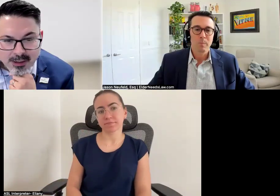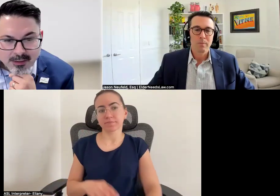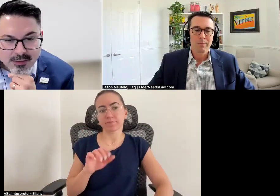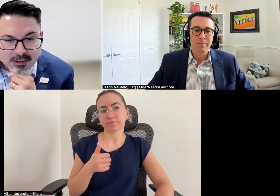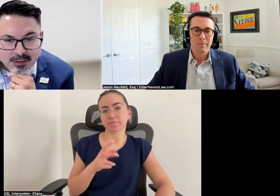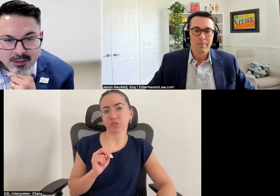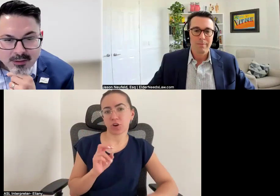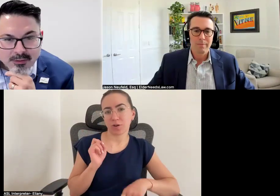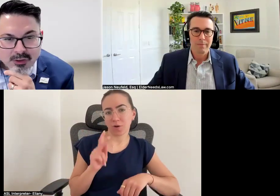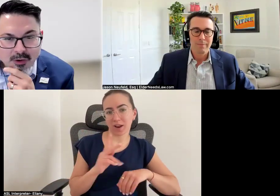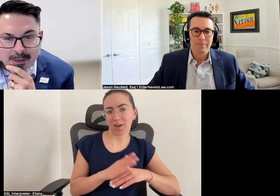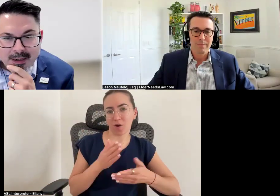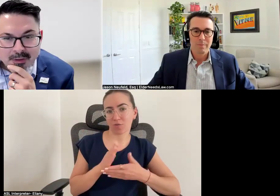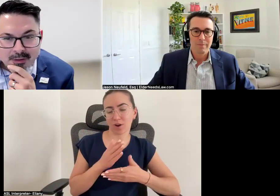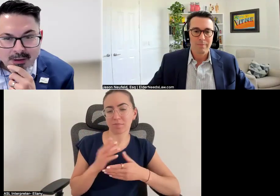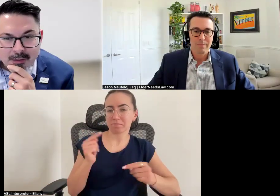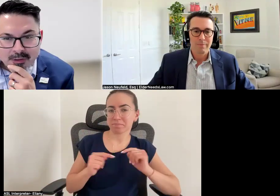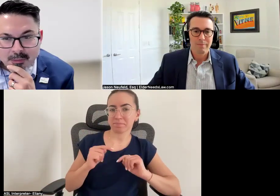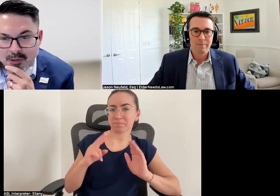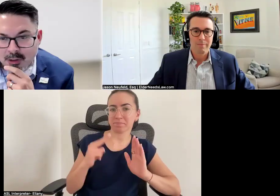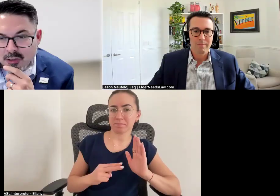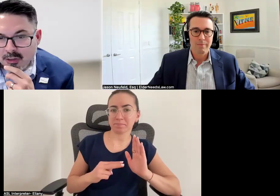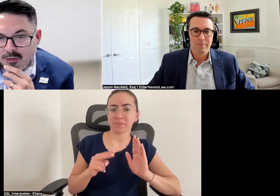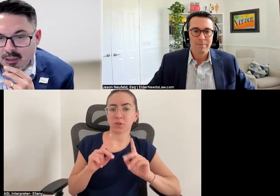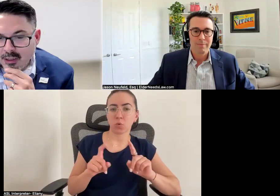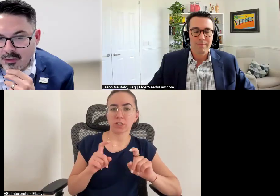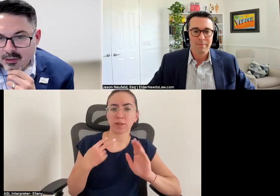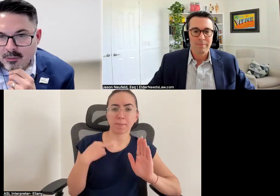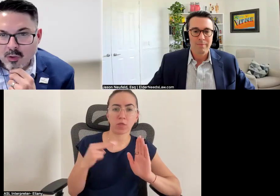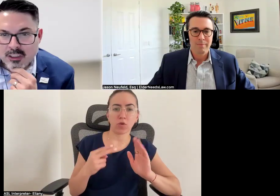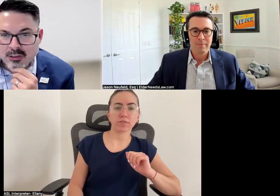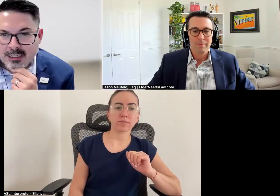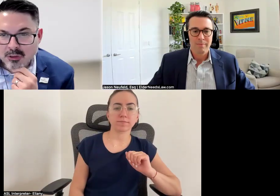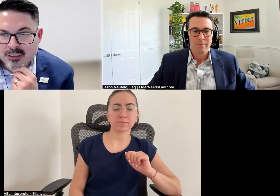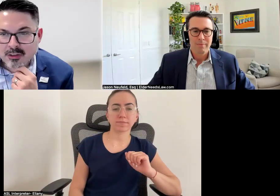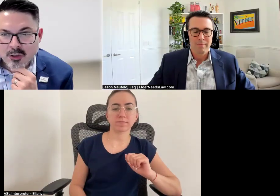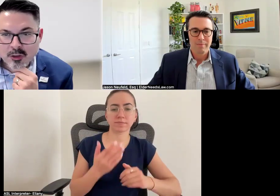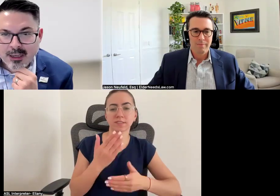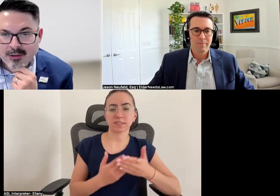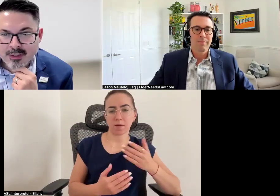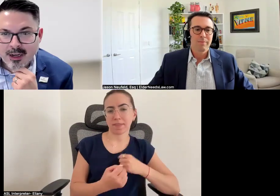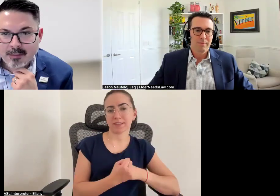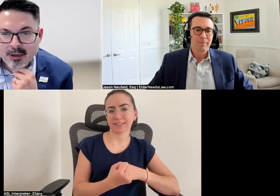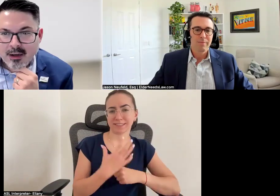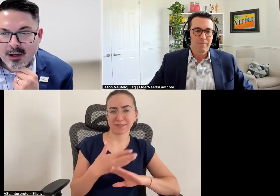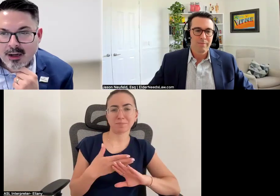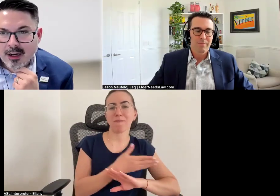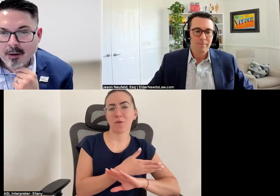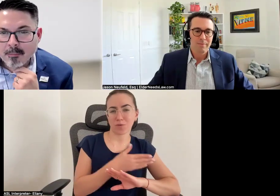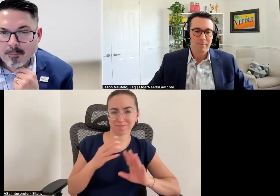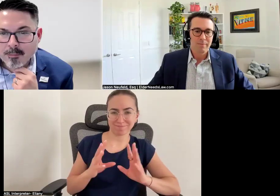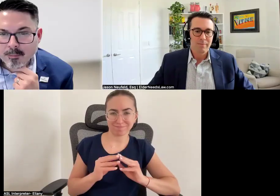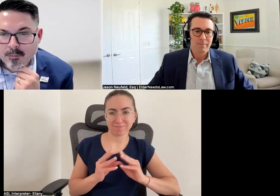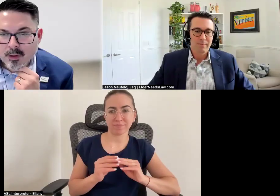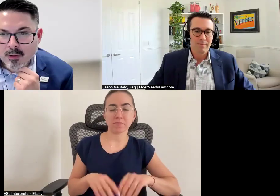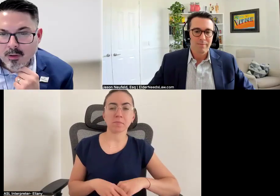All right. Just going back up to the top of some of these questions. Let's look at some of the questions that were sent to us ahead of time.